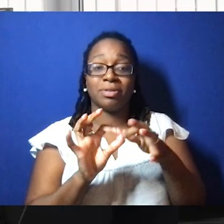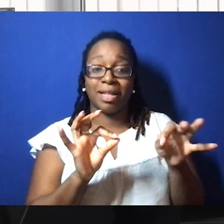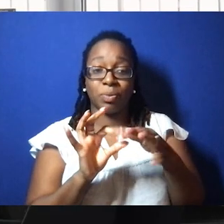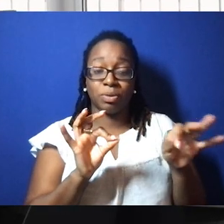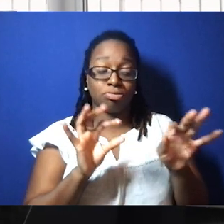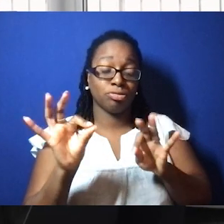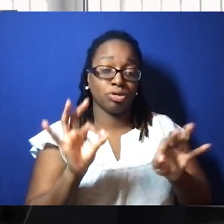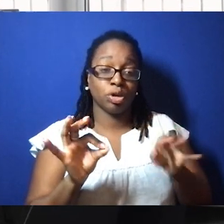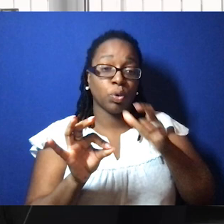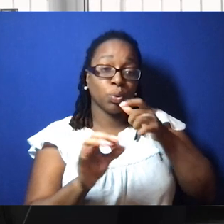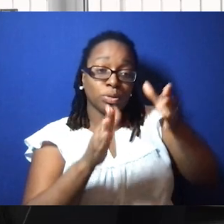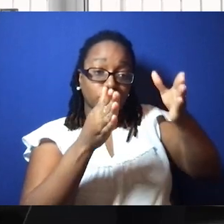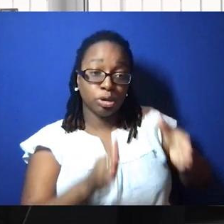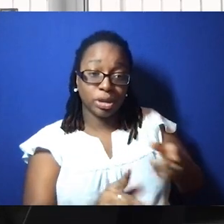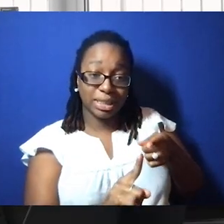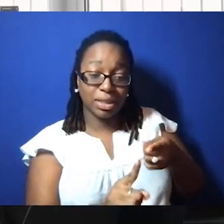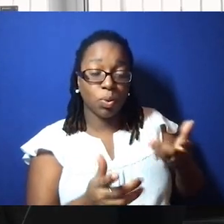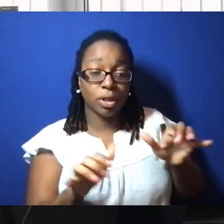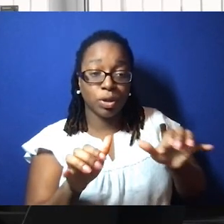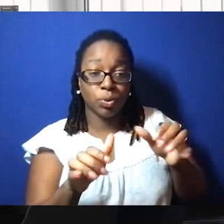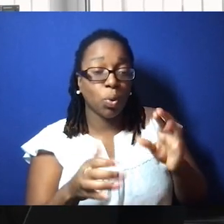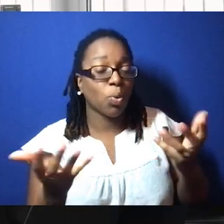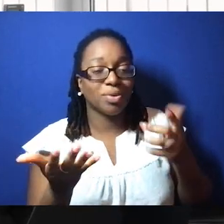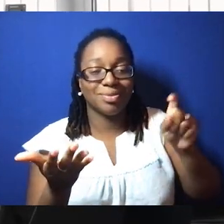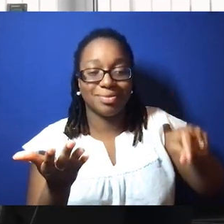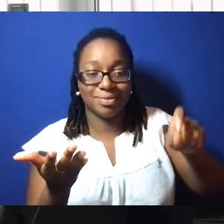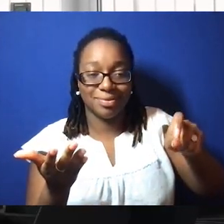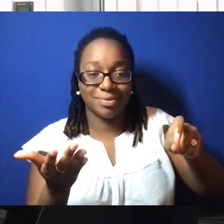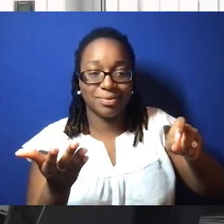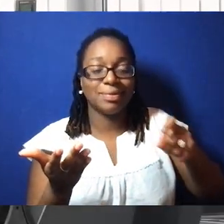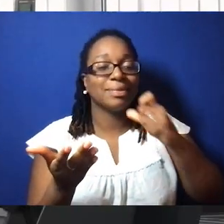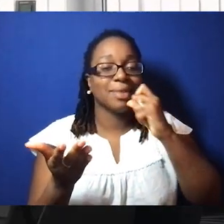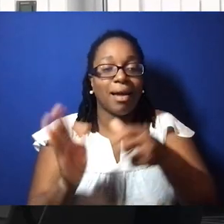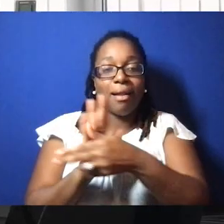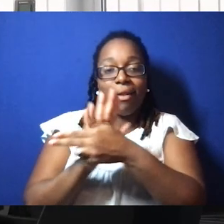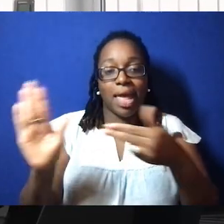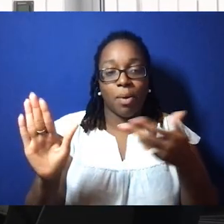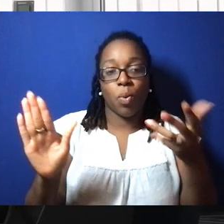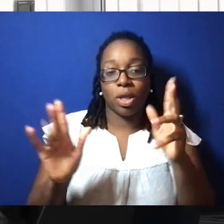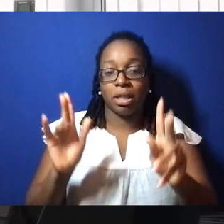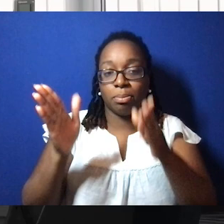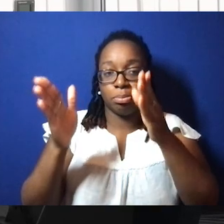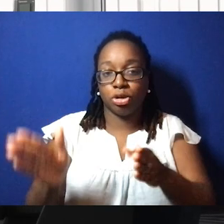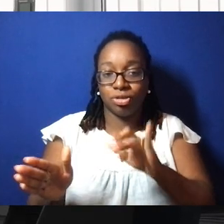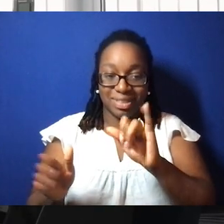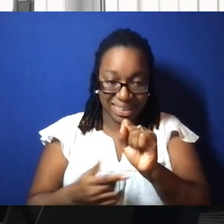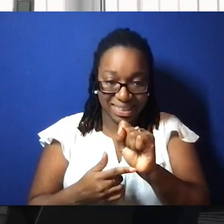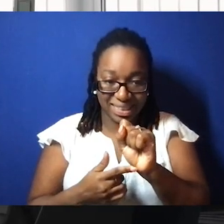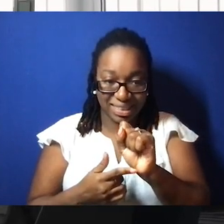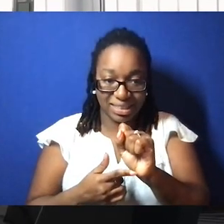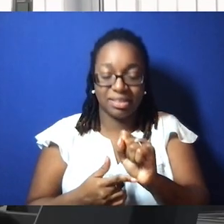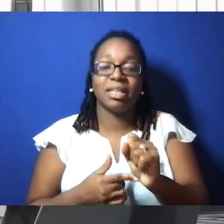People-first language describes a person by what they do or need rather than a label of what the